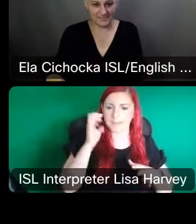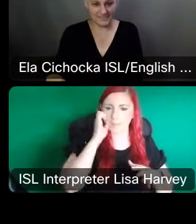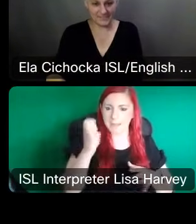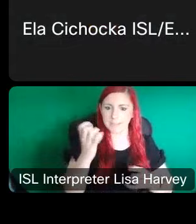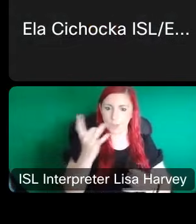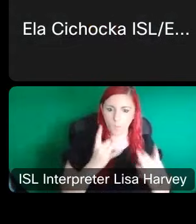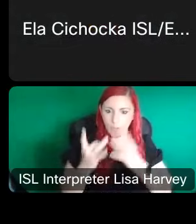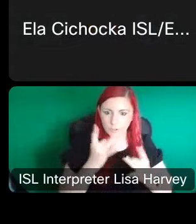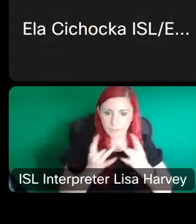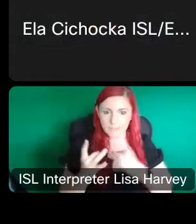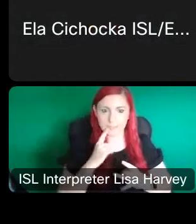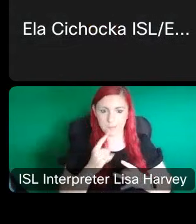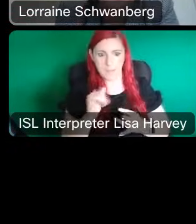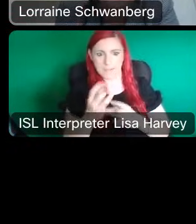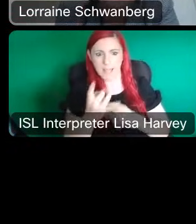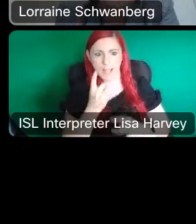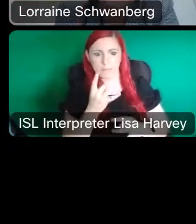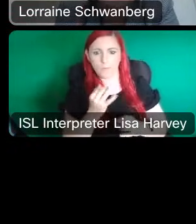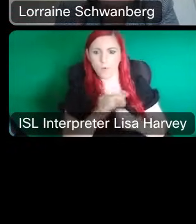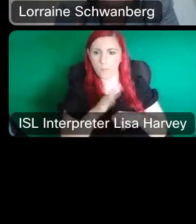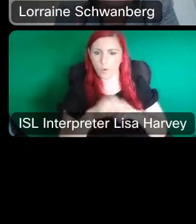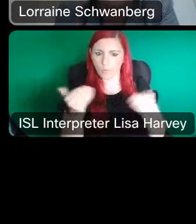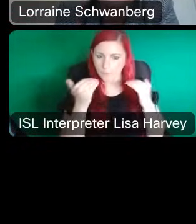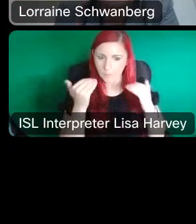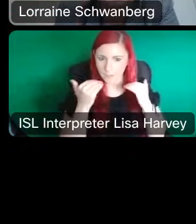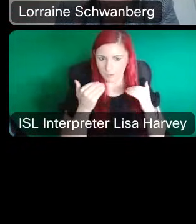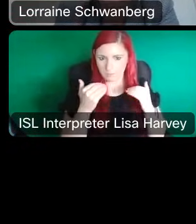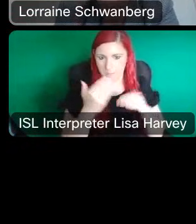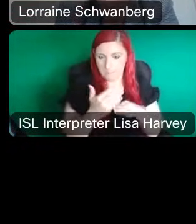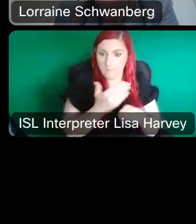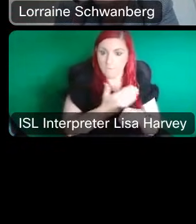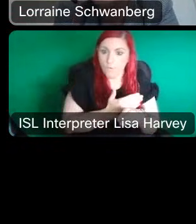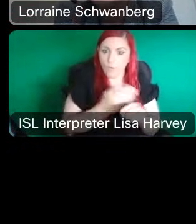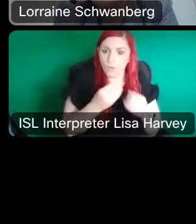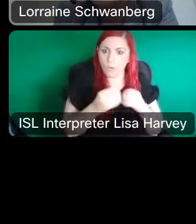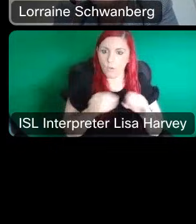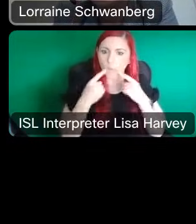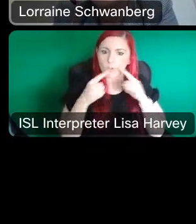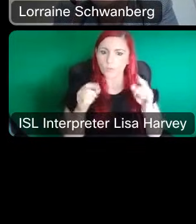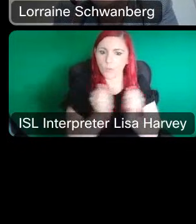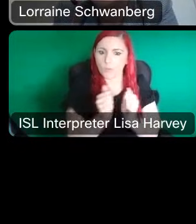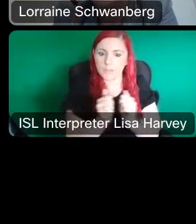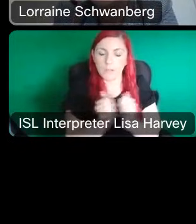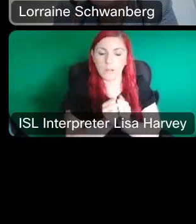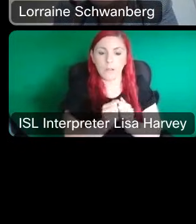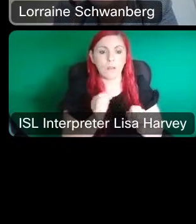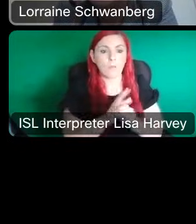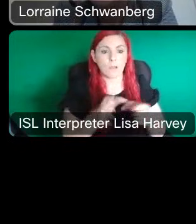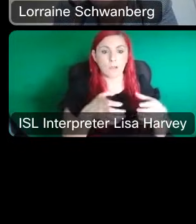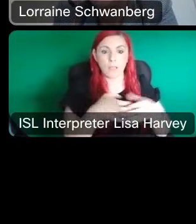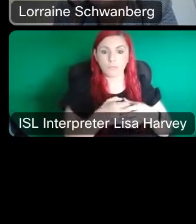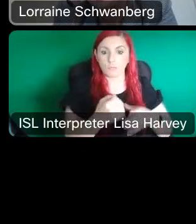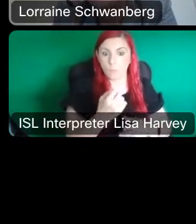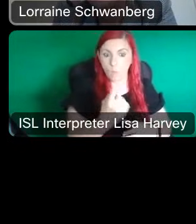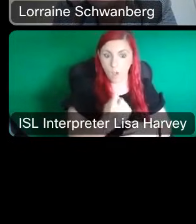can seek the information before the open disclosure meeting. For Category 1 incidents and notifiable incidents, there's